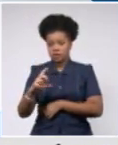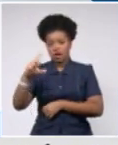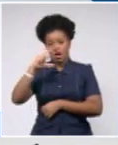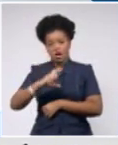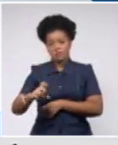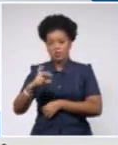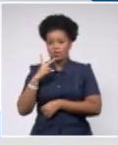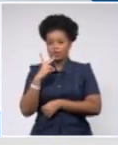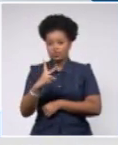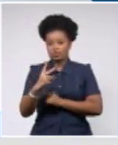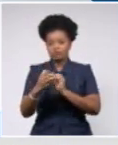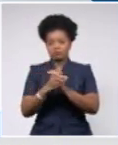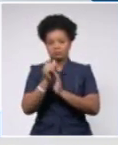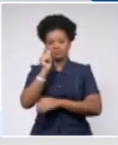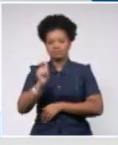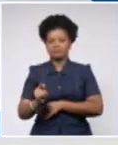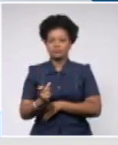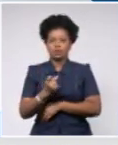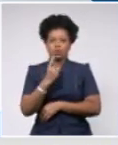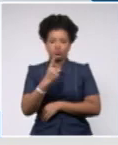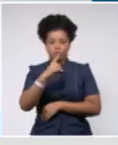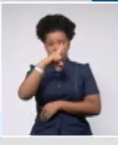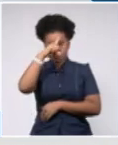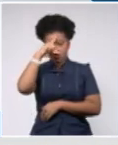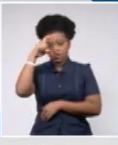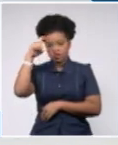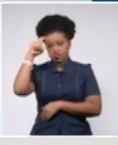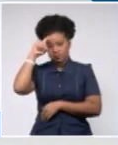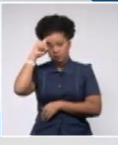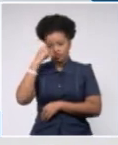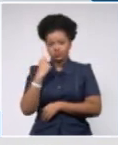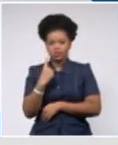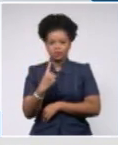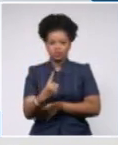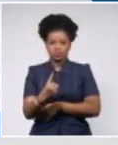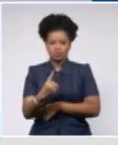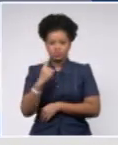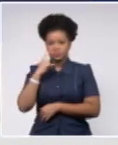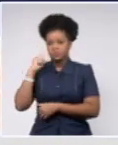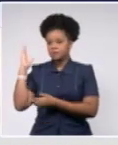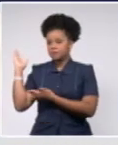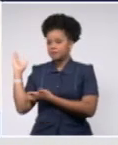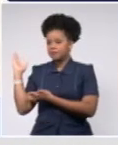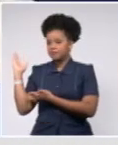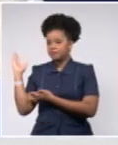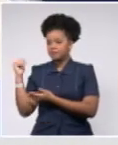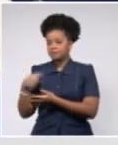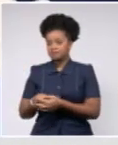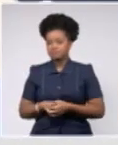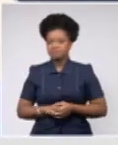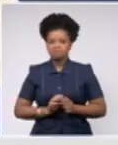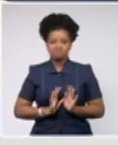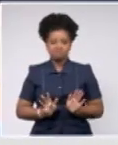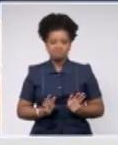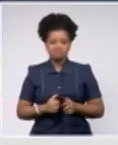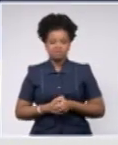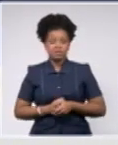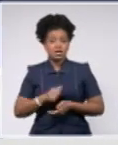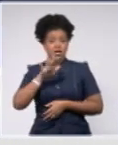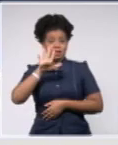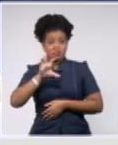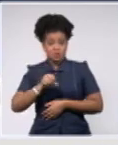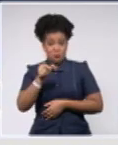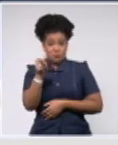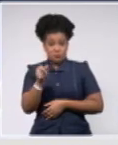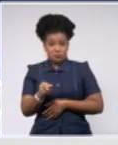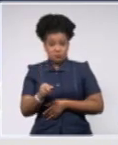1 case each to Mayabeque and Sancti Spiritus. Of the 50 autochthonous cases, the 3